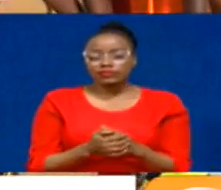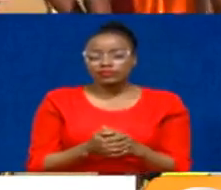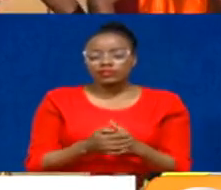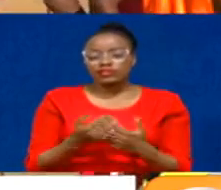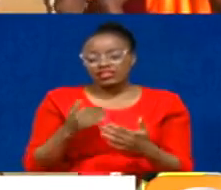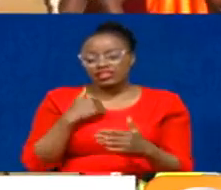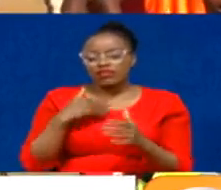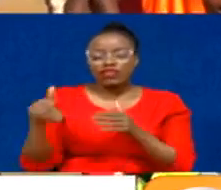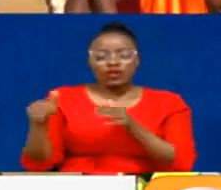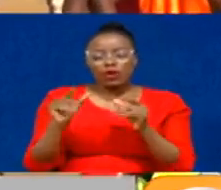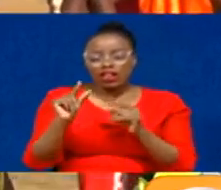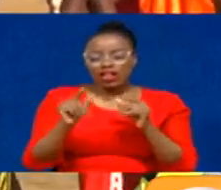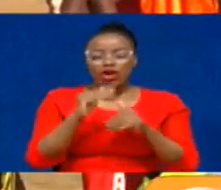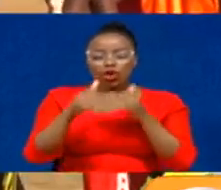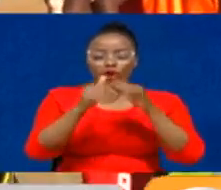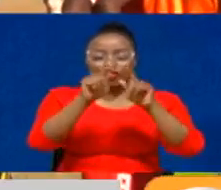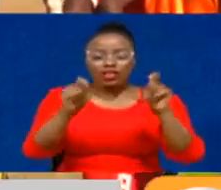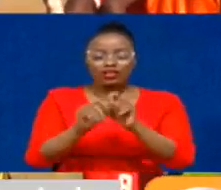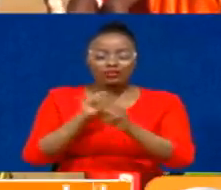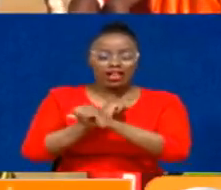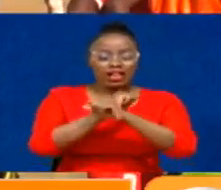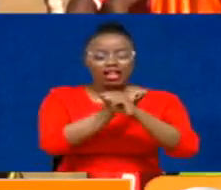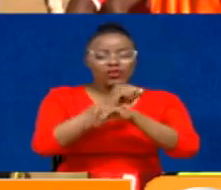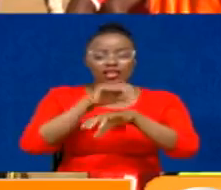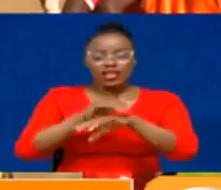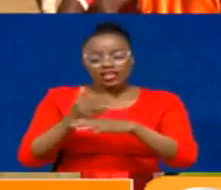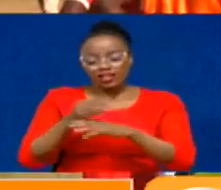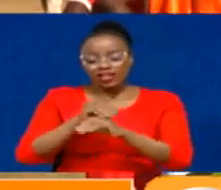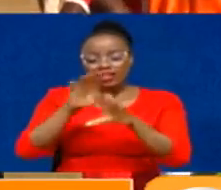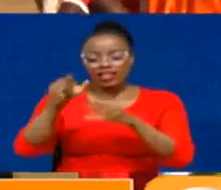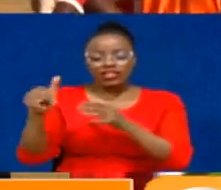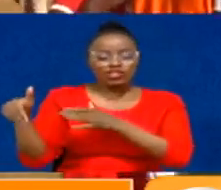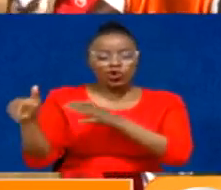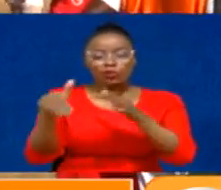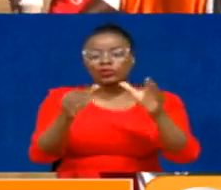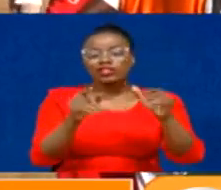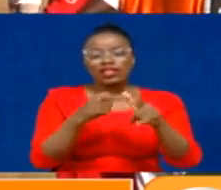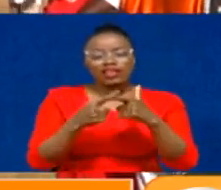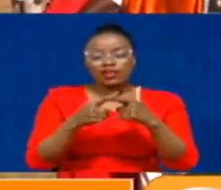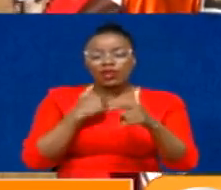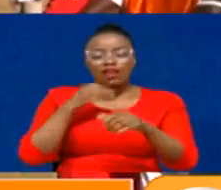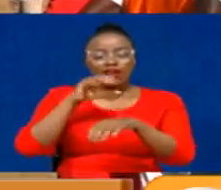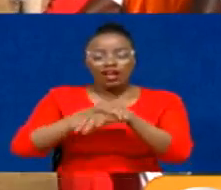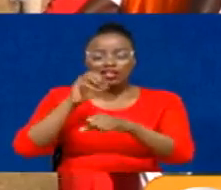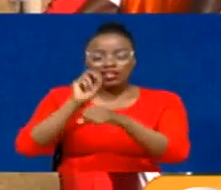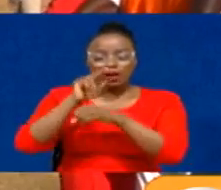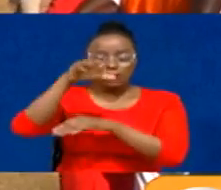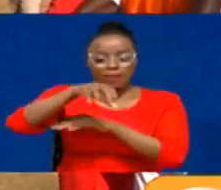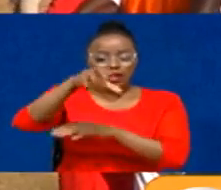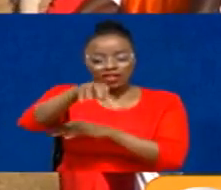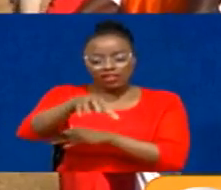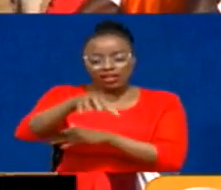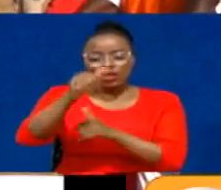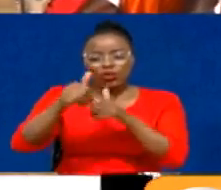Chances were slim, killer team were tight, but we managed to get a clear chance and then to get a penalty.